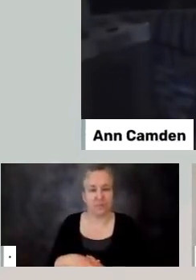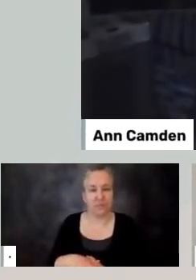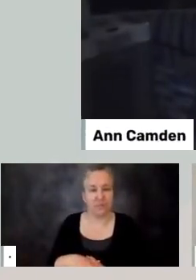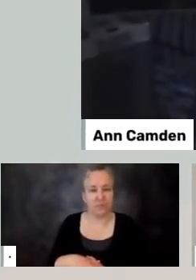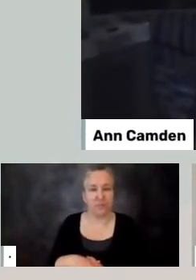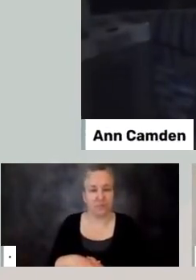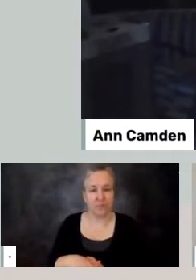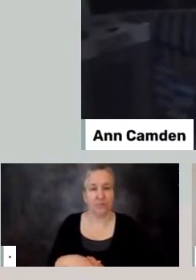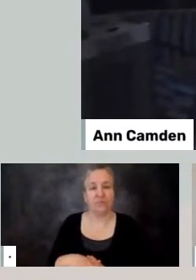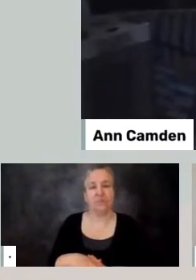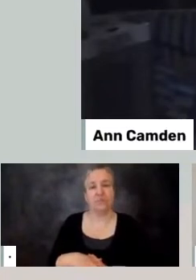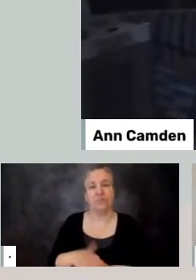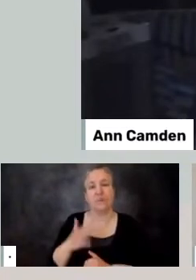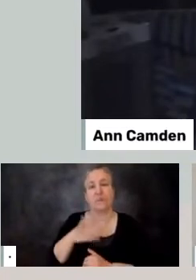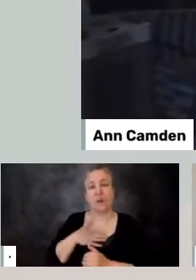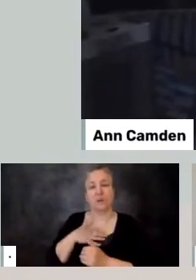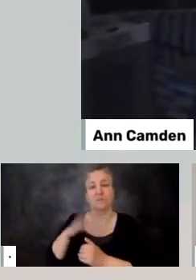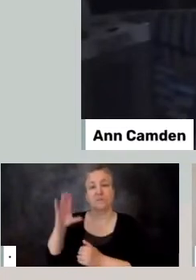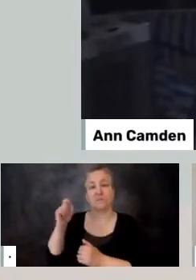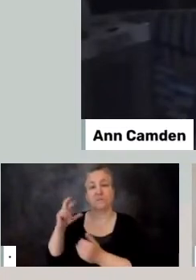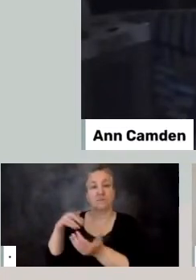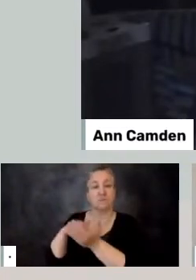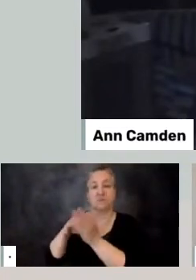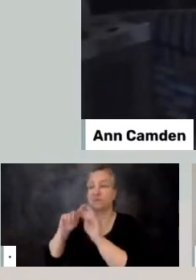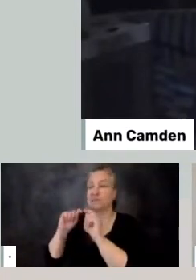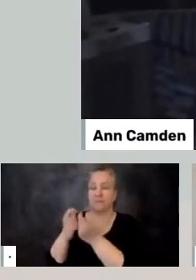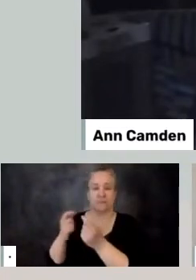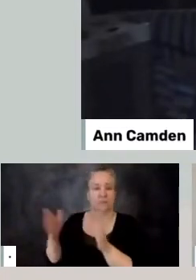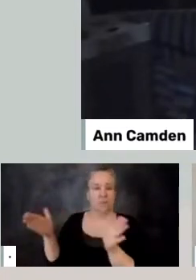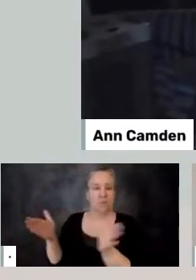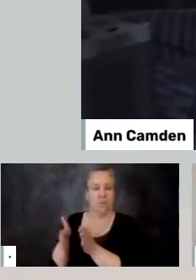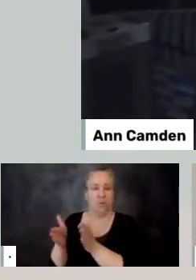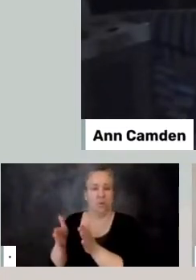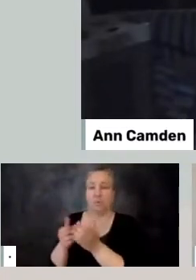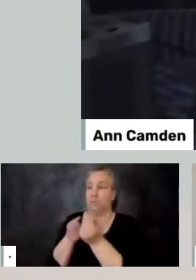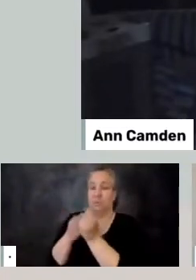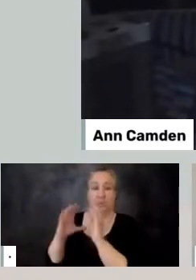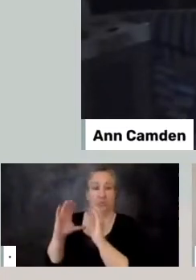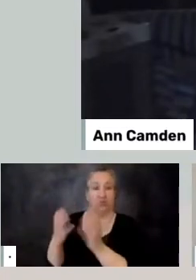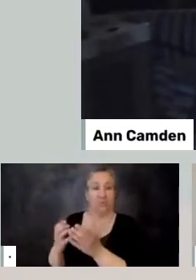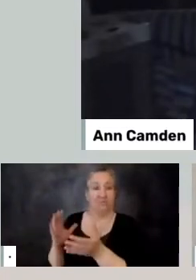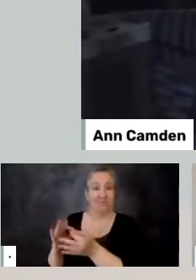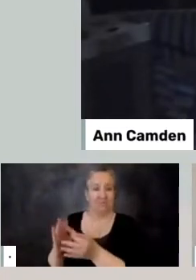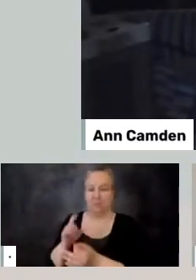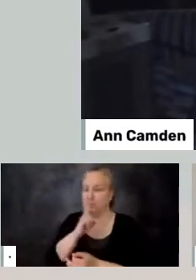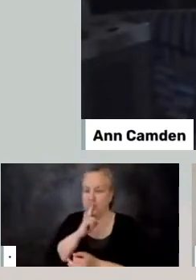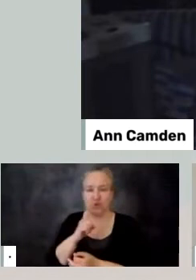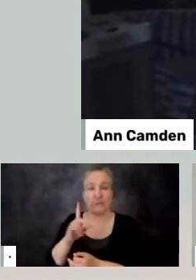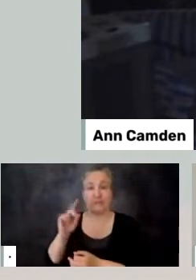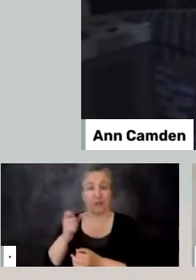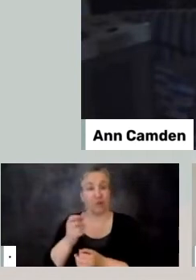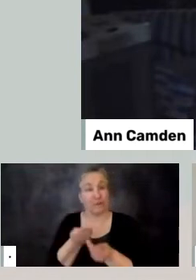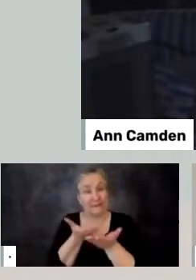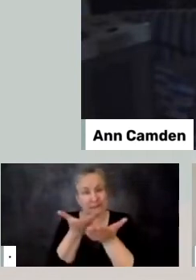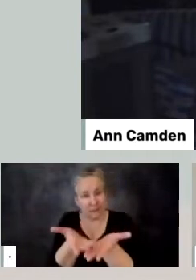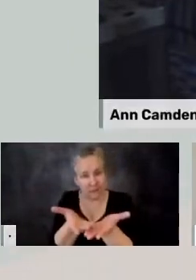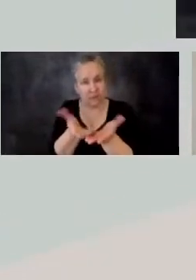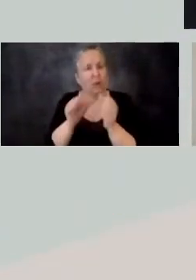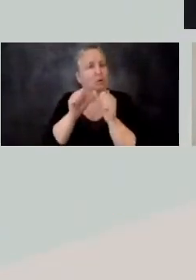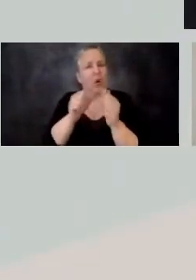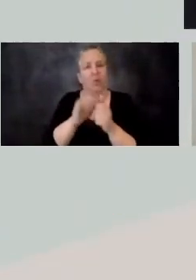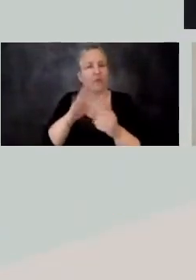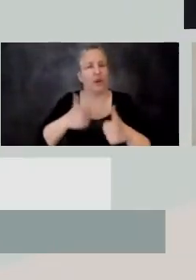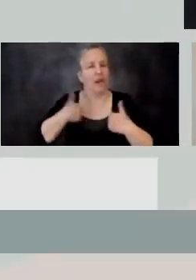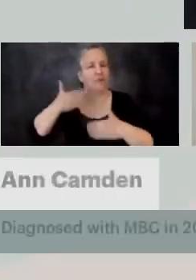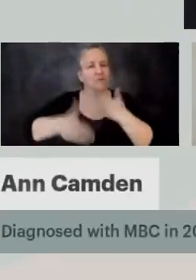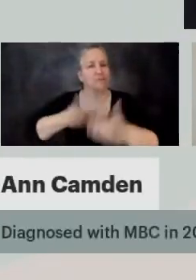or smaller oncology team, so there were no support groups mentioned. It was just kind of a here's your diagnosis and go ahead and get on with your life.